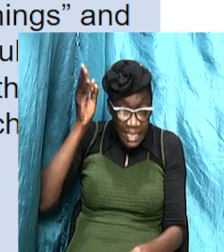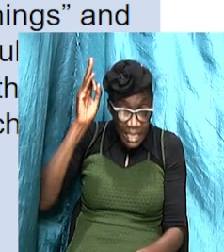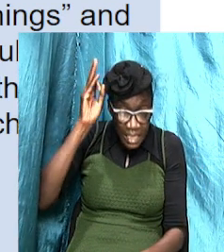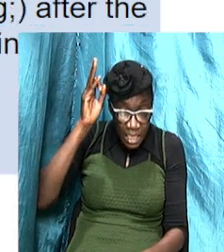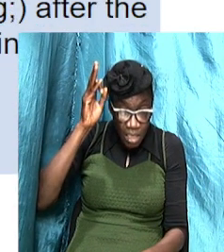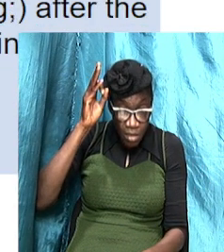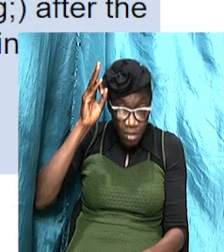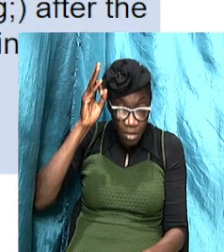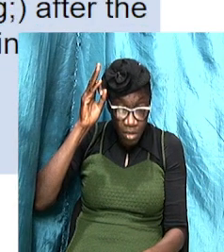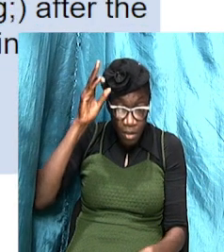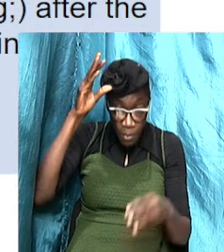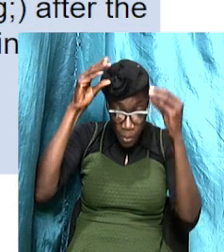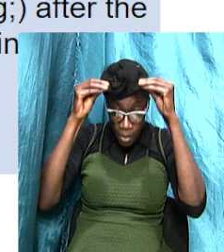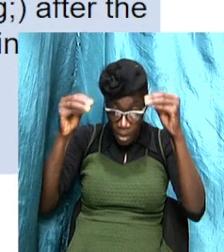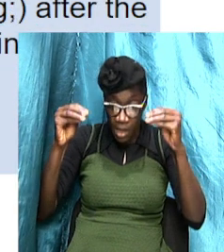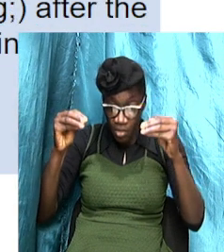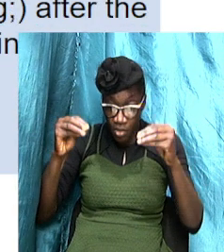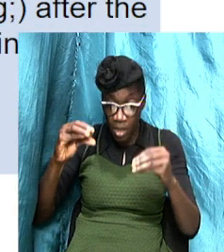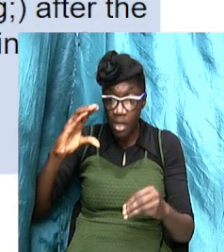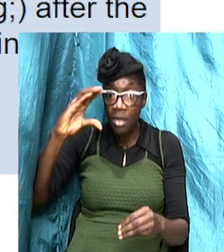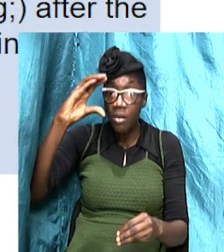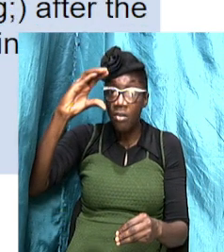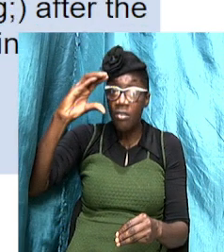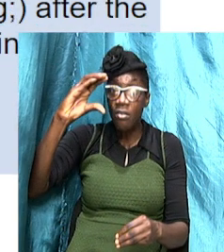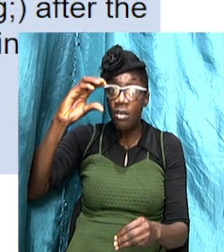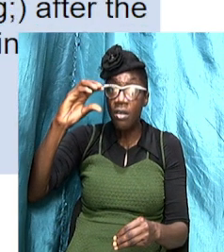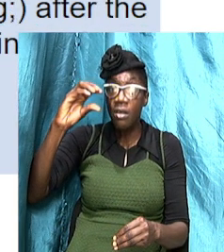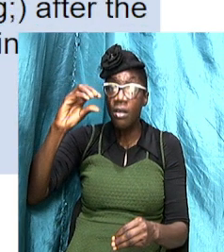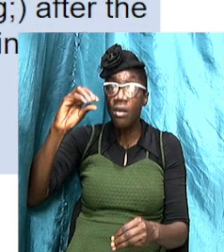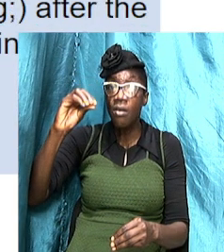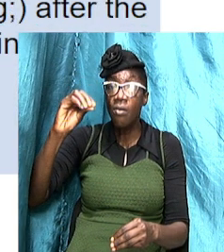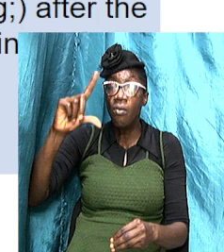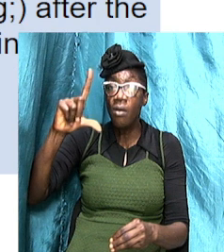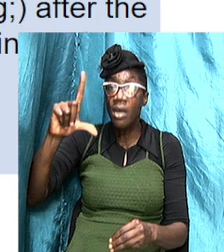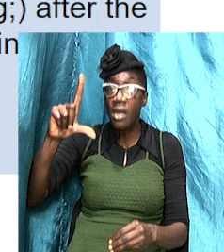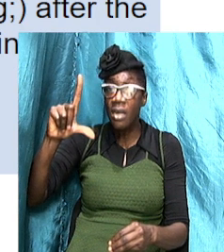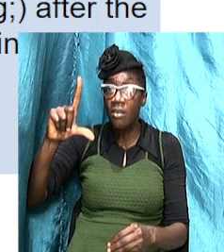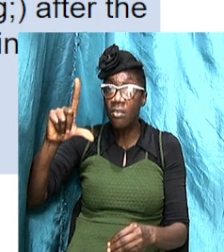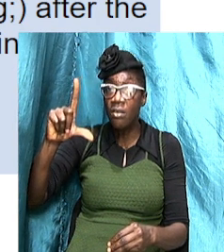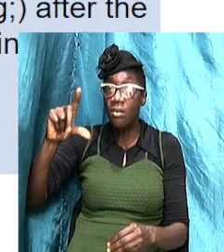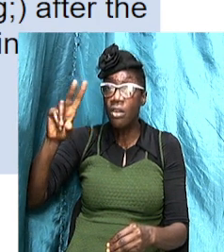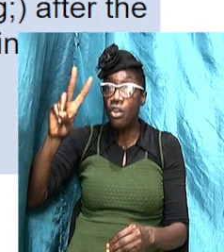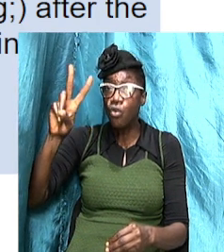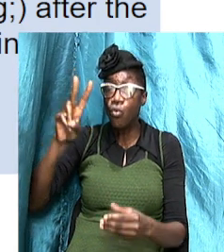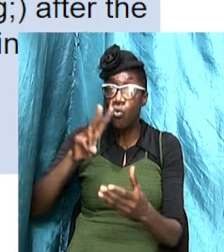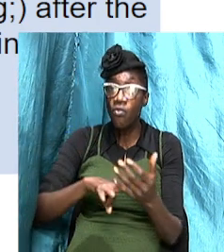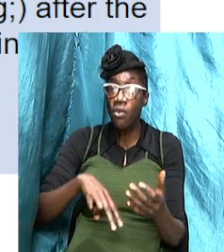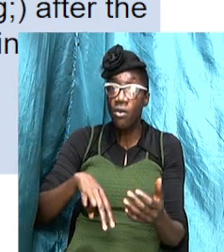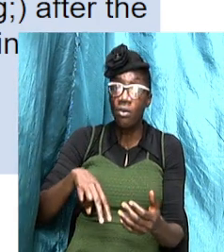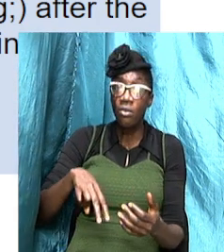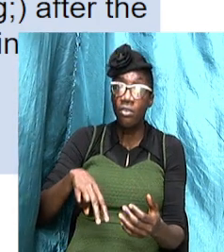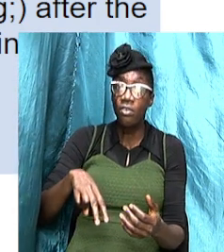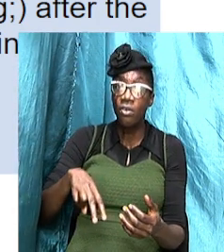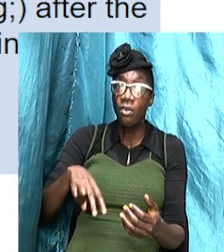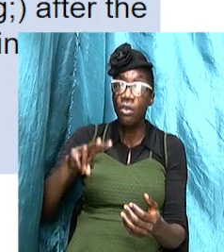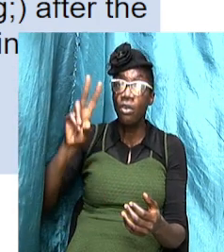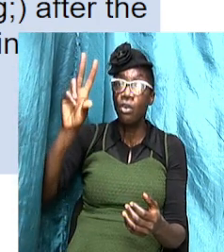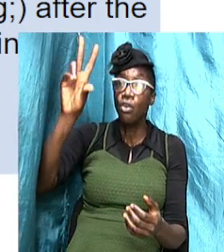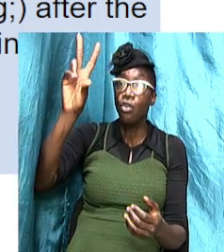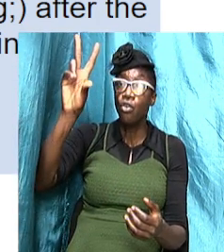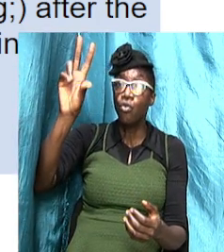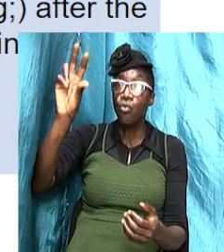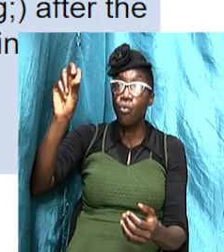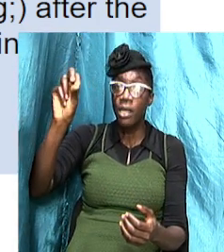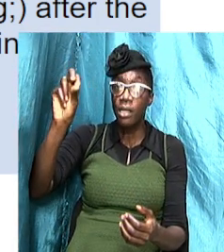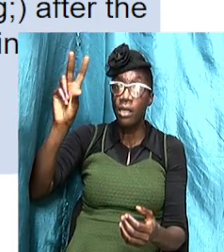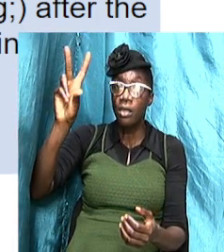Colossians 2 verses 20 to 22 wherefore if he be dead with Christ